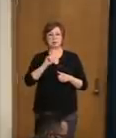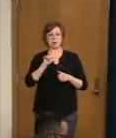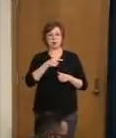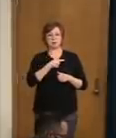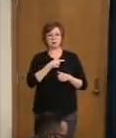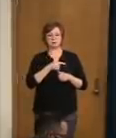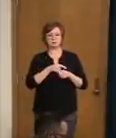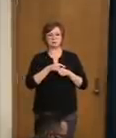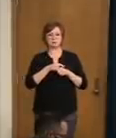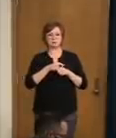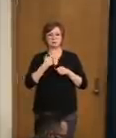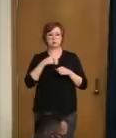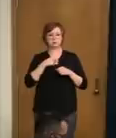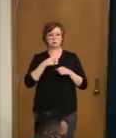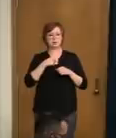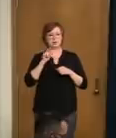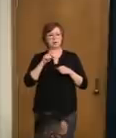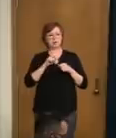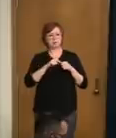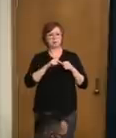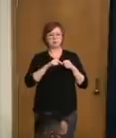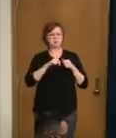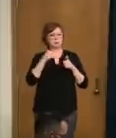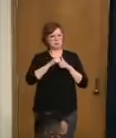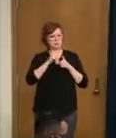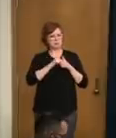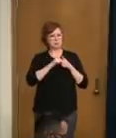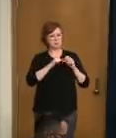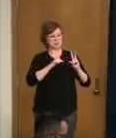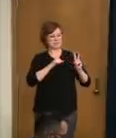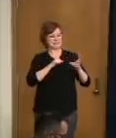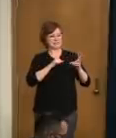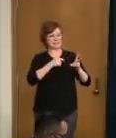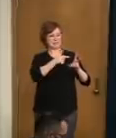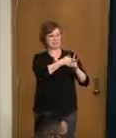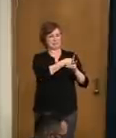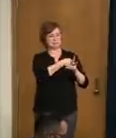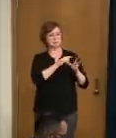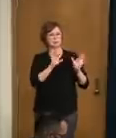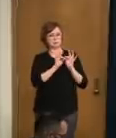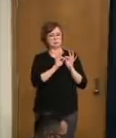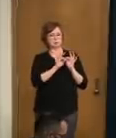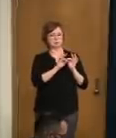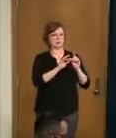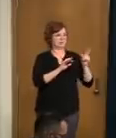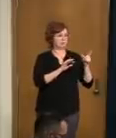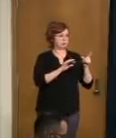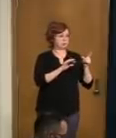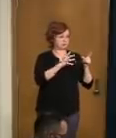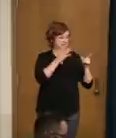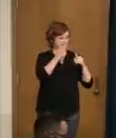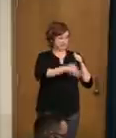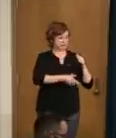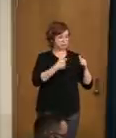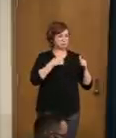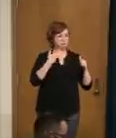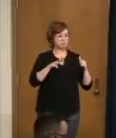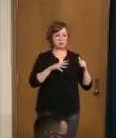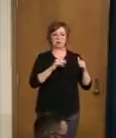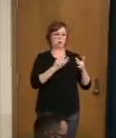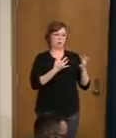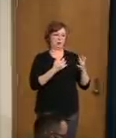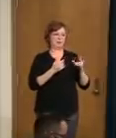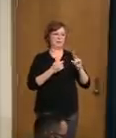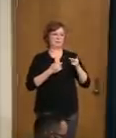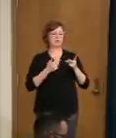it's really around that second dose is why that 50% number is we need to finish up as we continue to vaccinate high